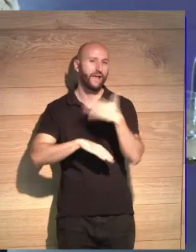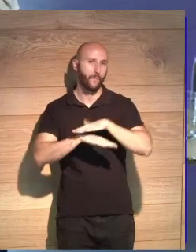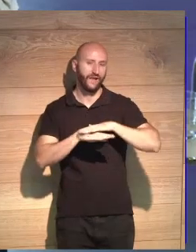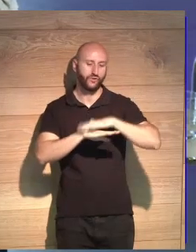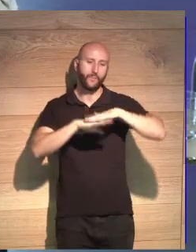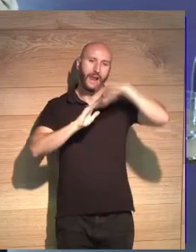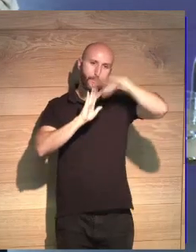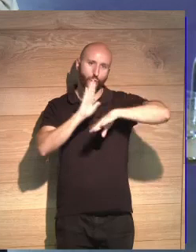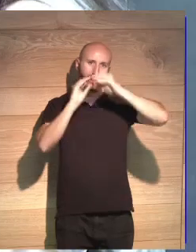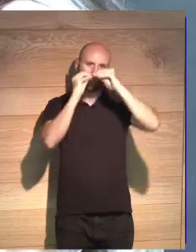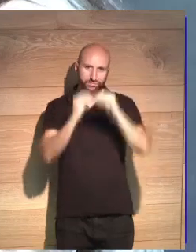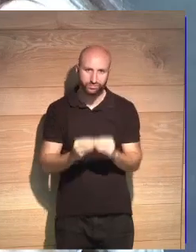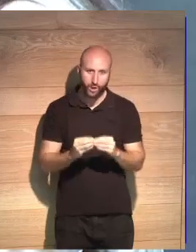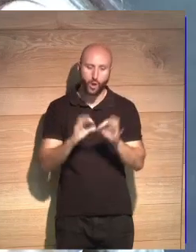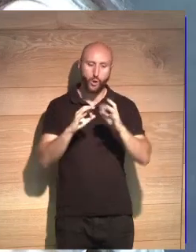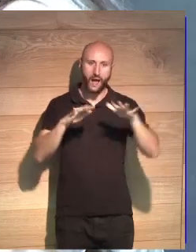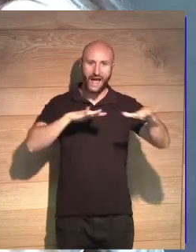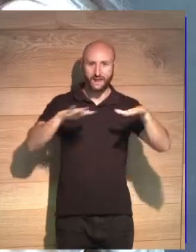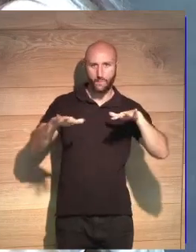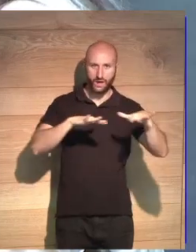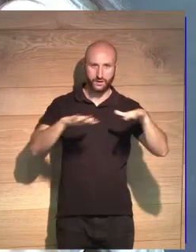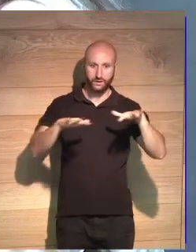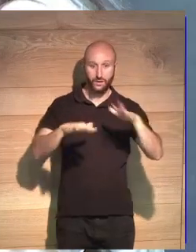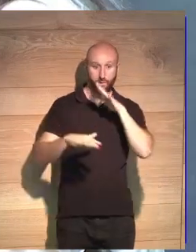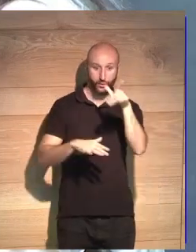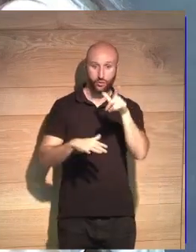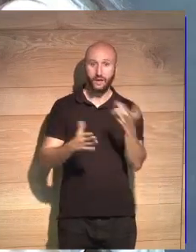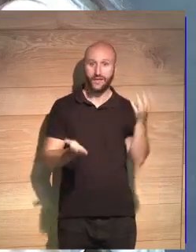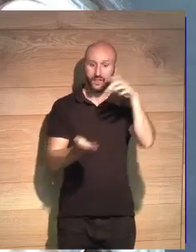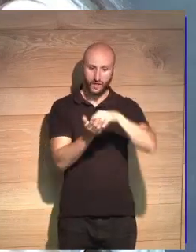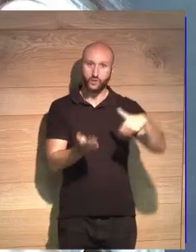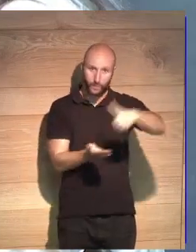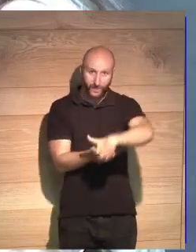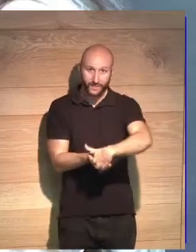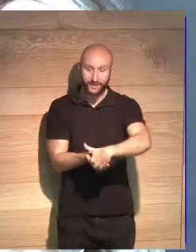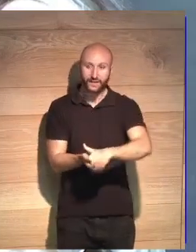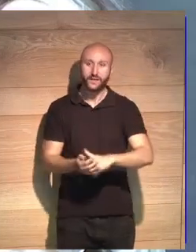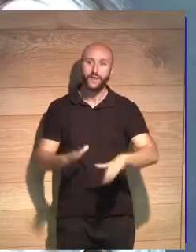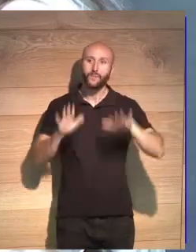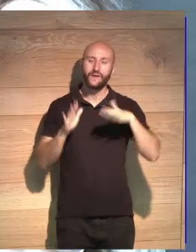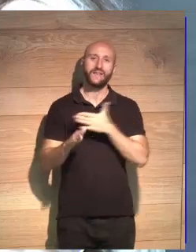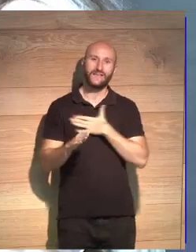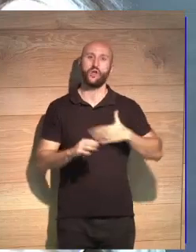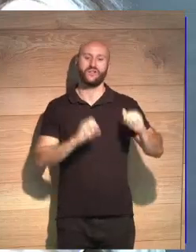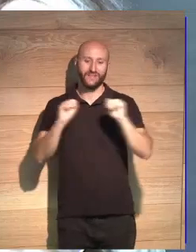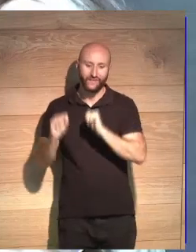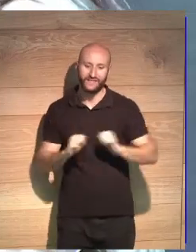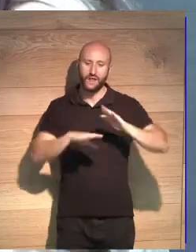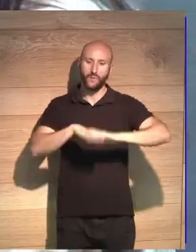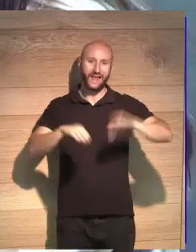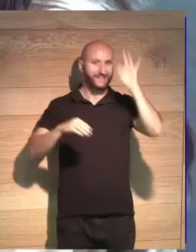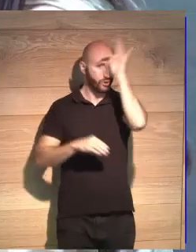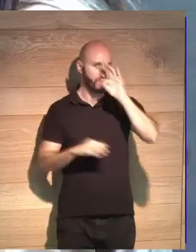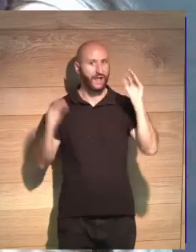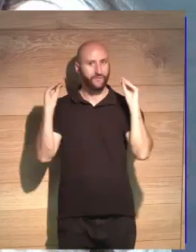knowledge. They focus in the programming and the animation side of video games, which is what is requested by the industry.